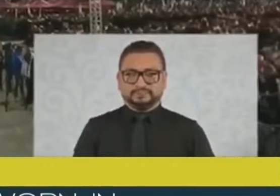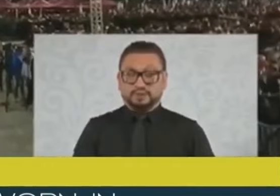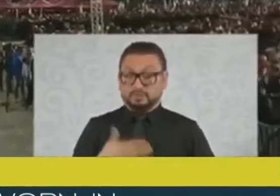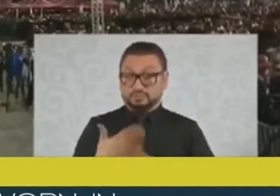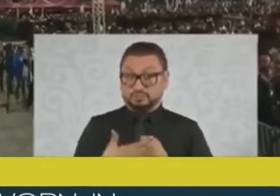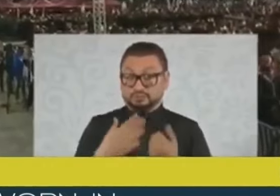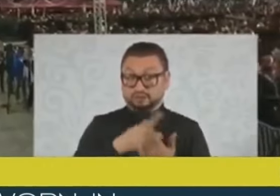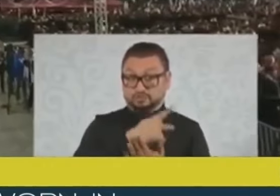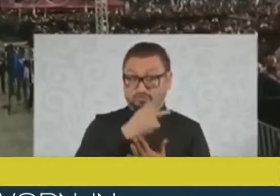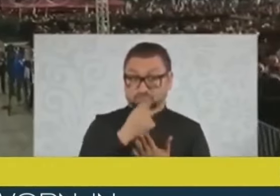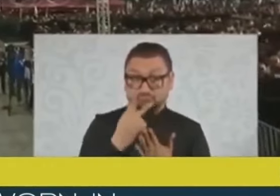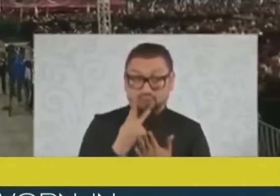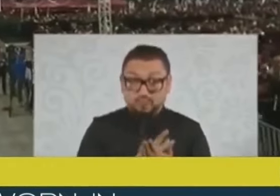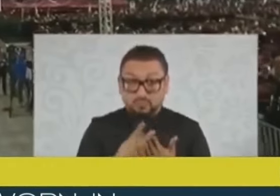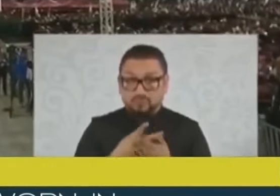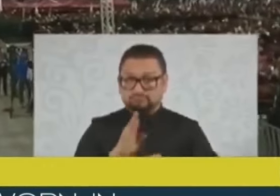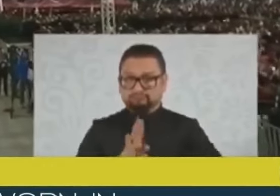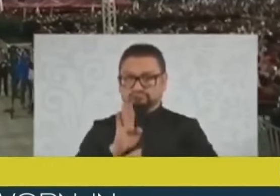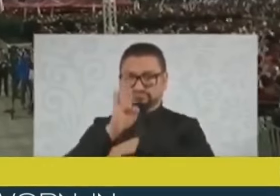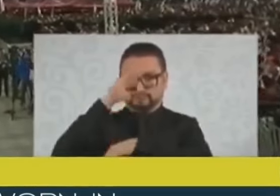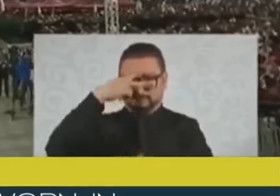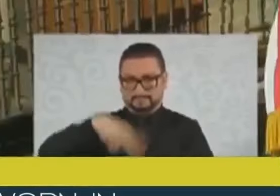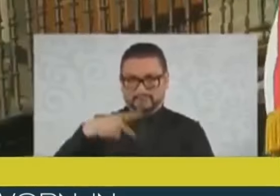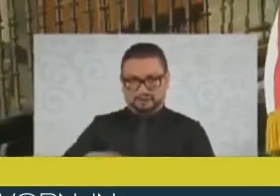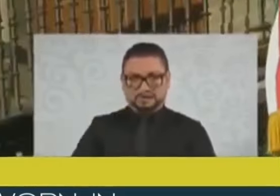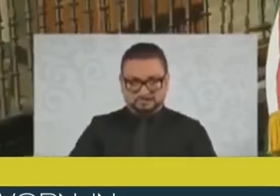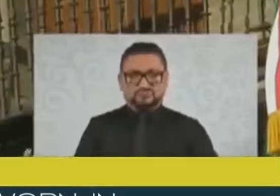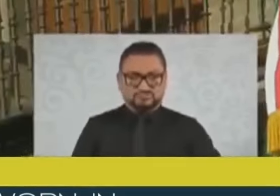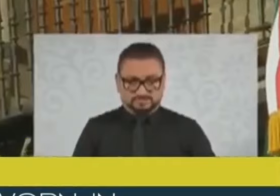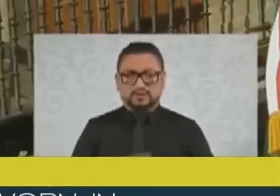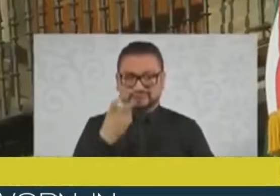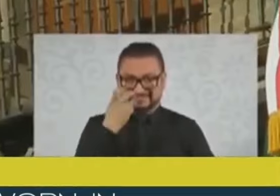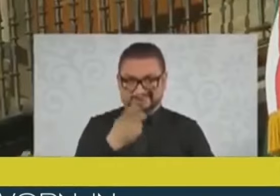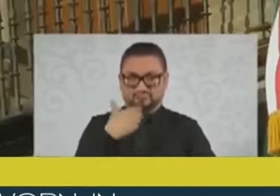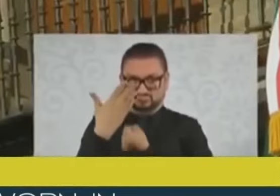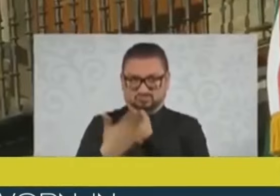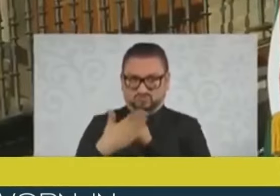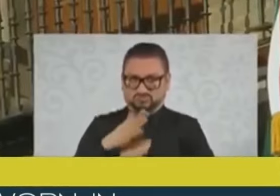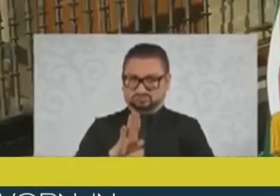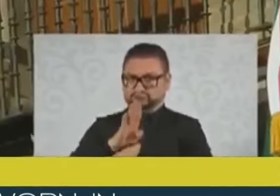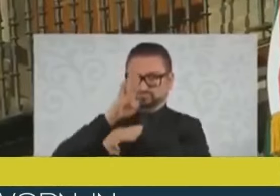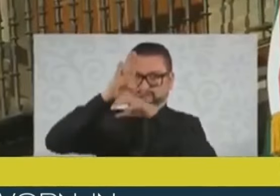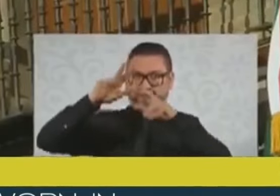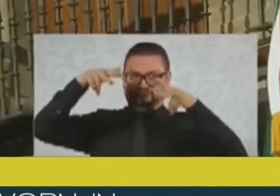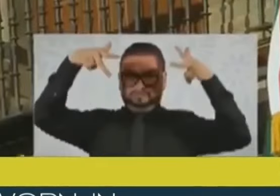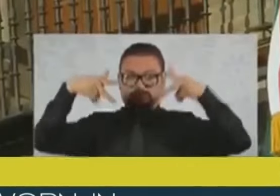We will consolidate the Mexican space program.